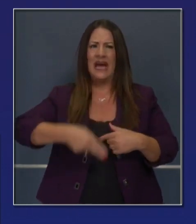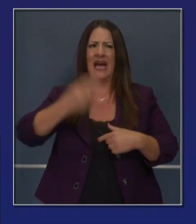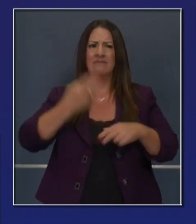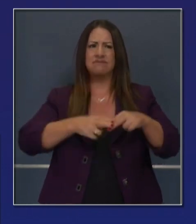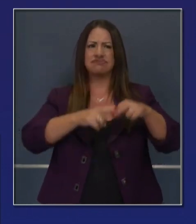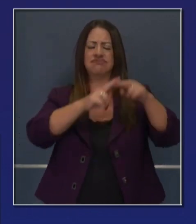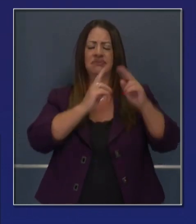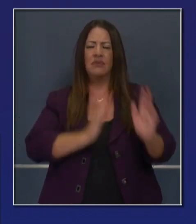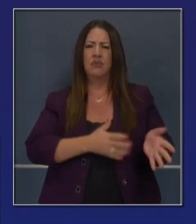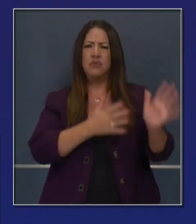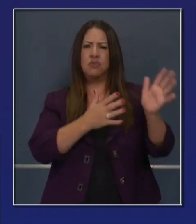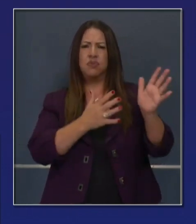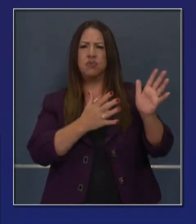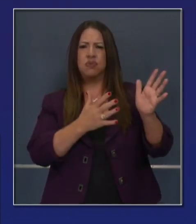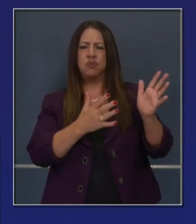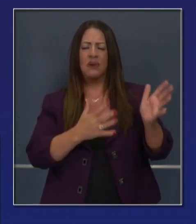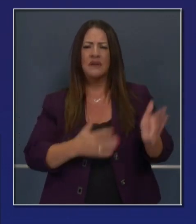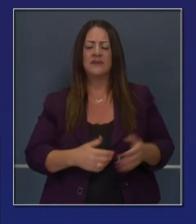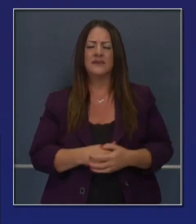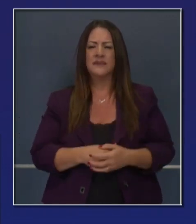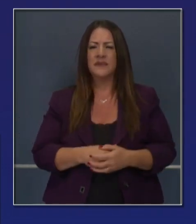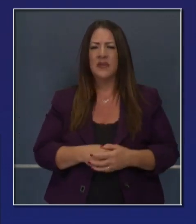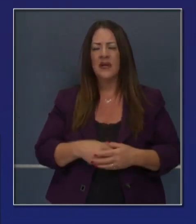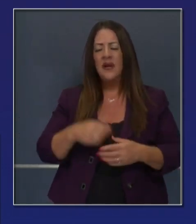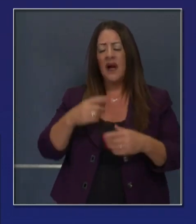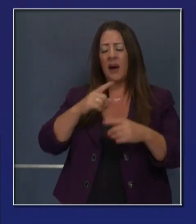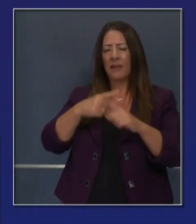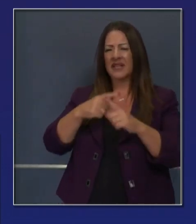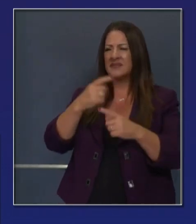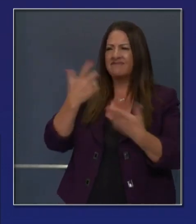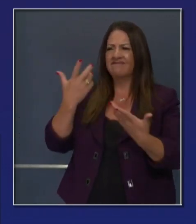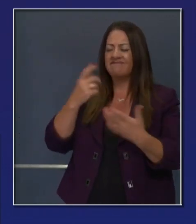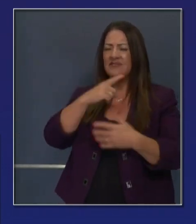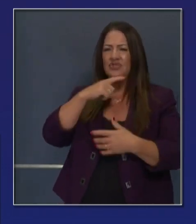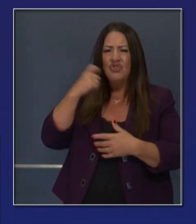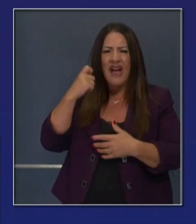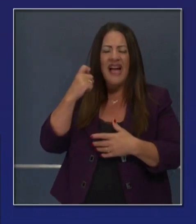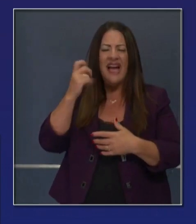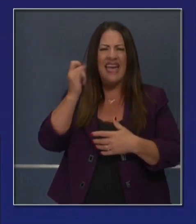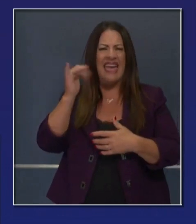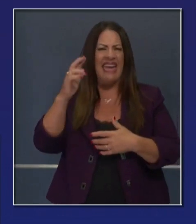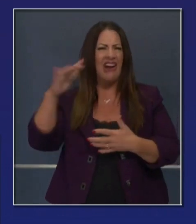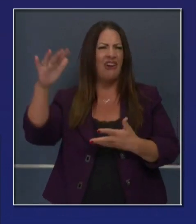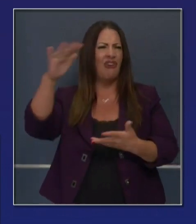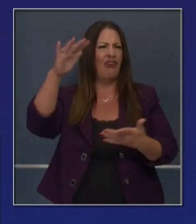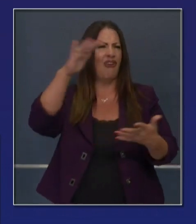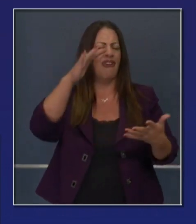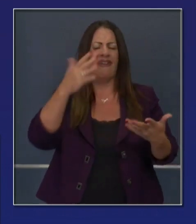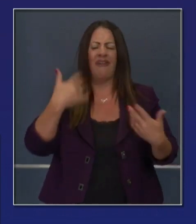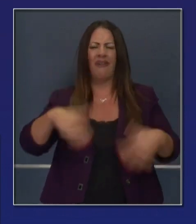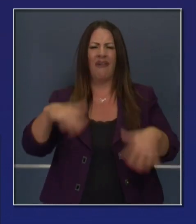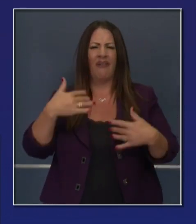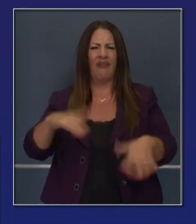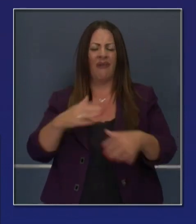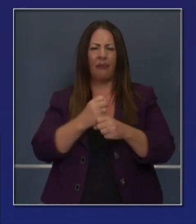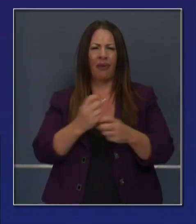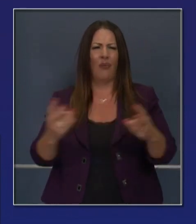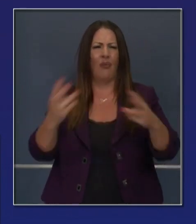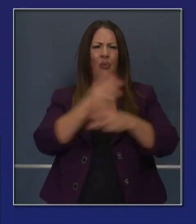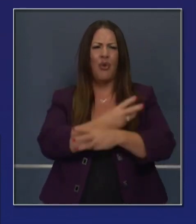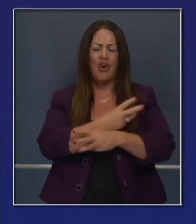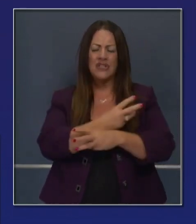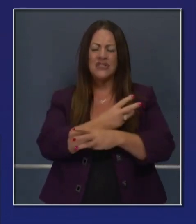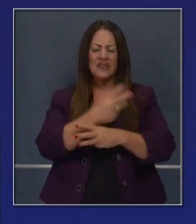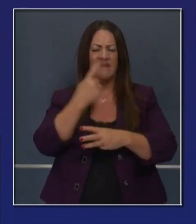not surprisingly, the challenges with low humidity and the dry air is creating these rather extreme and dangerous